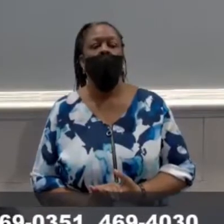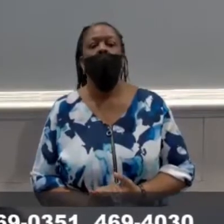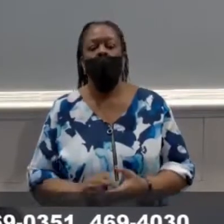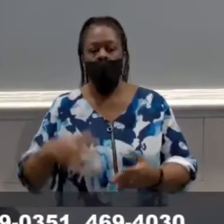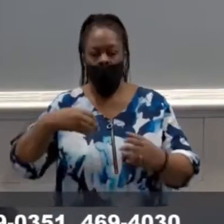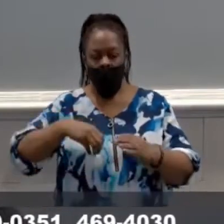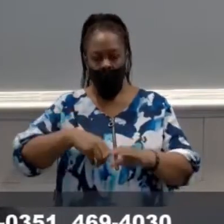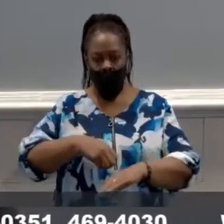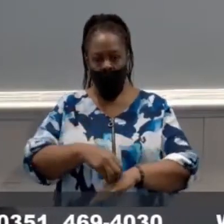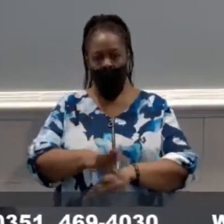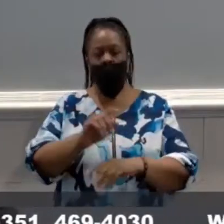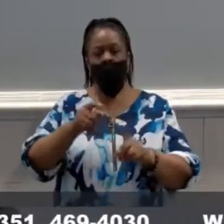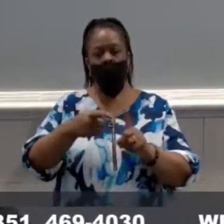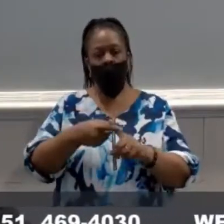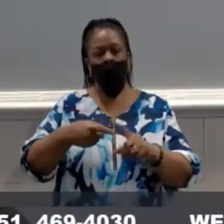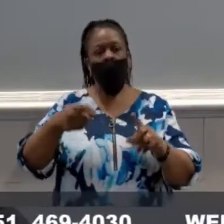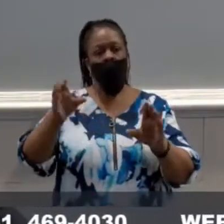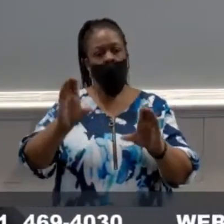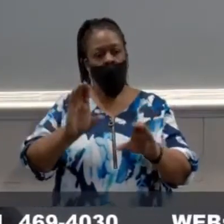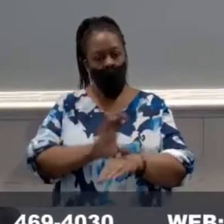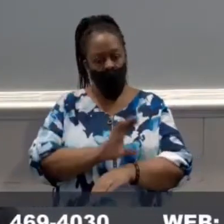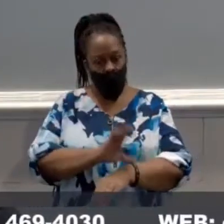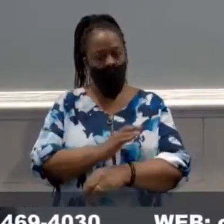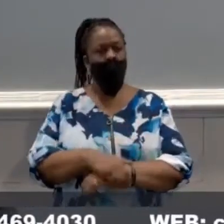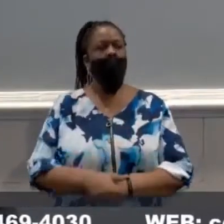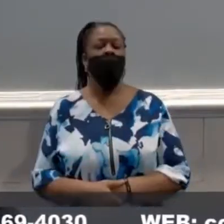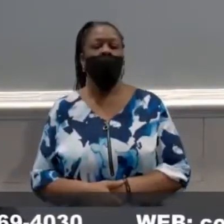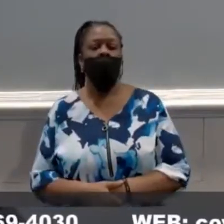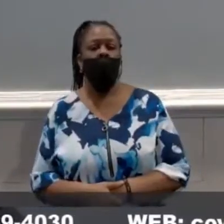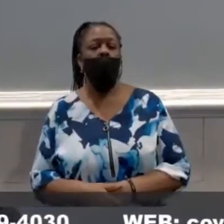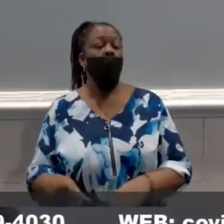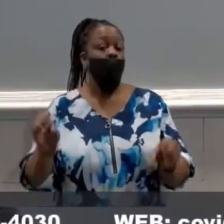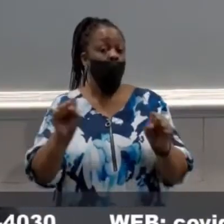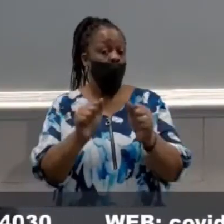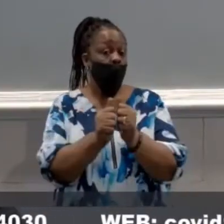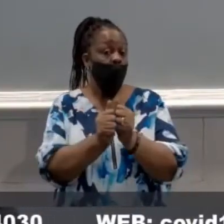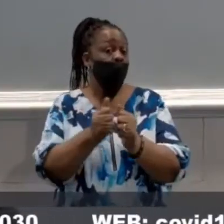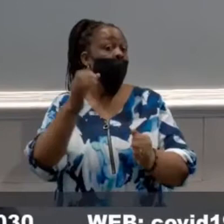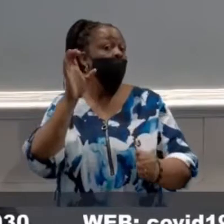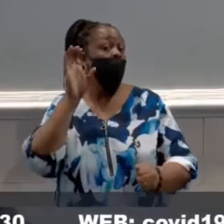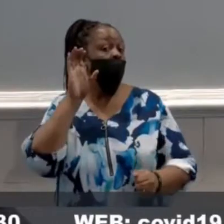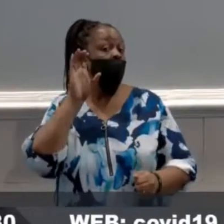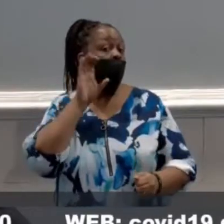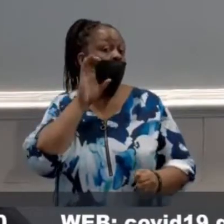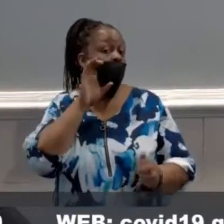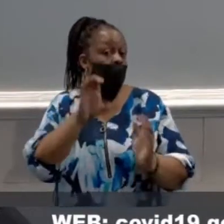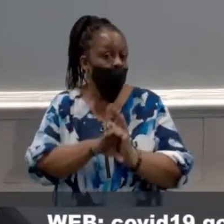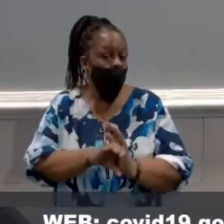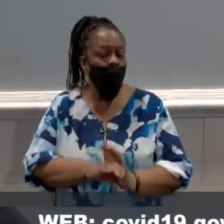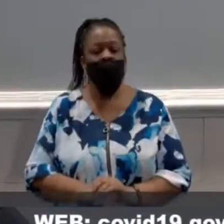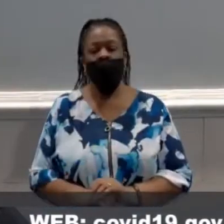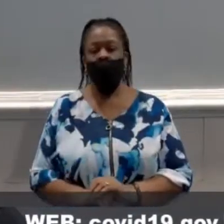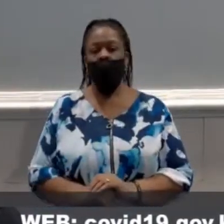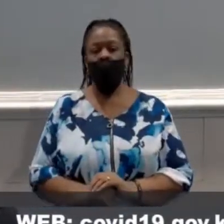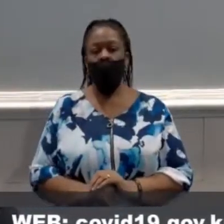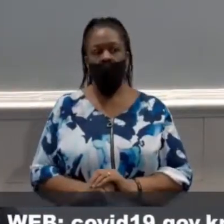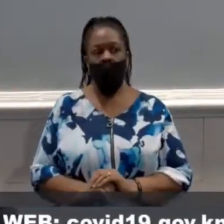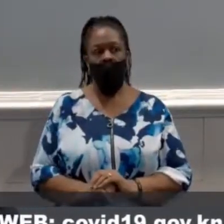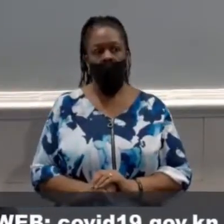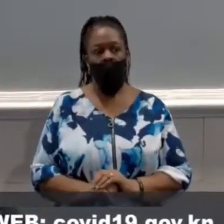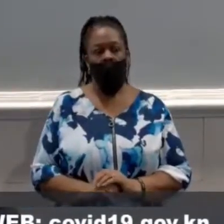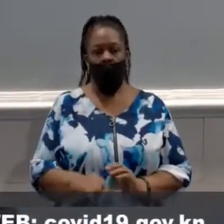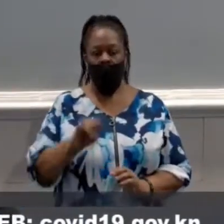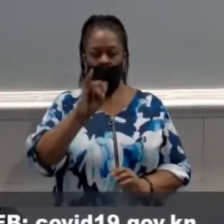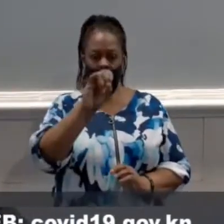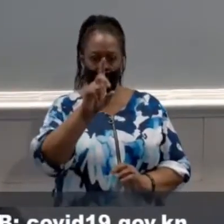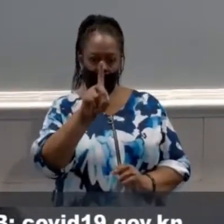upload the data page which have your picture and the ID and other associated information of